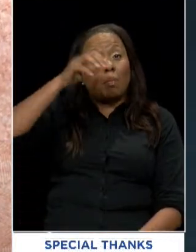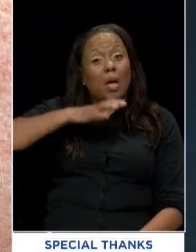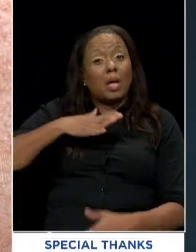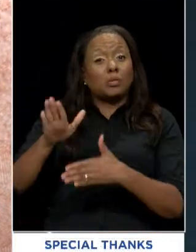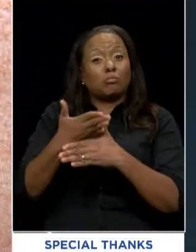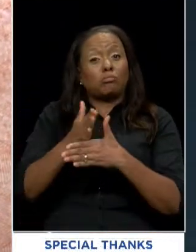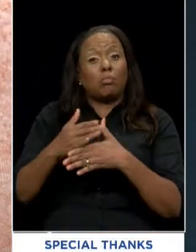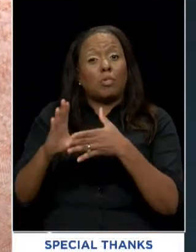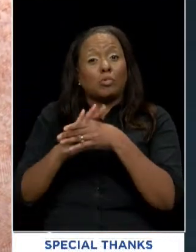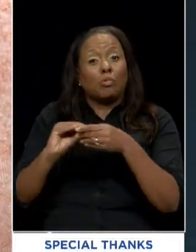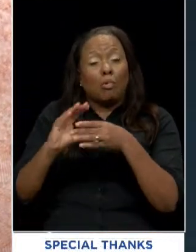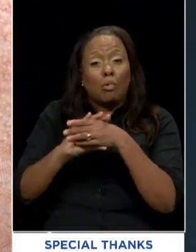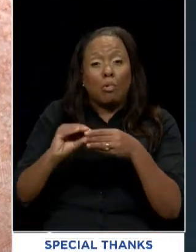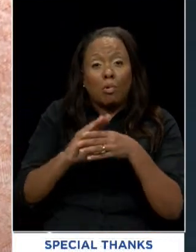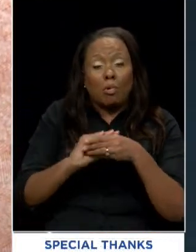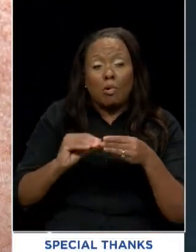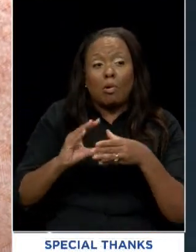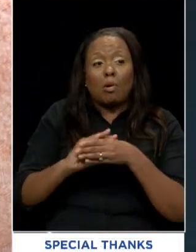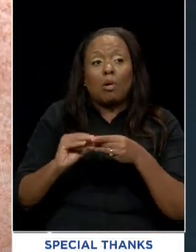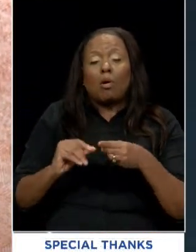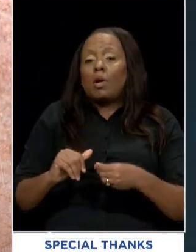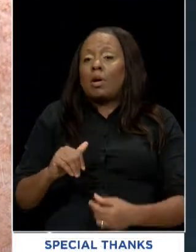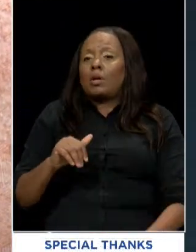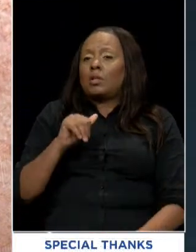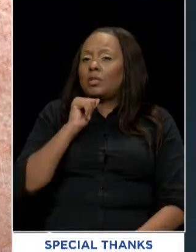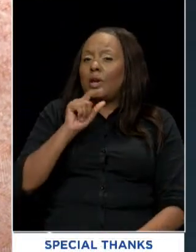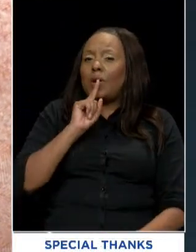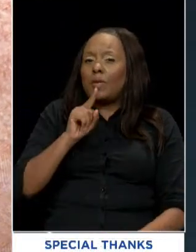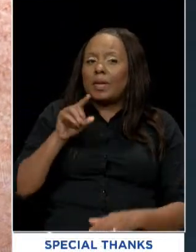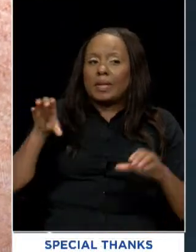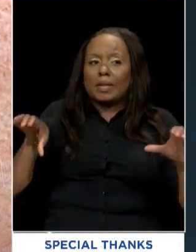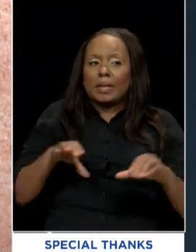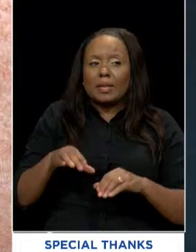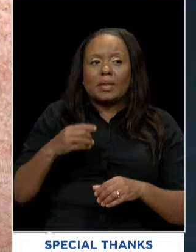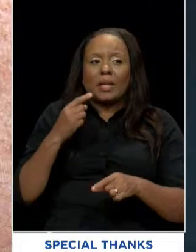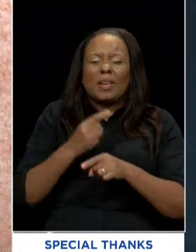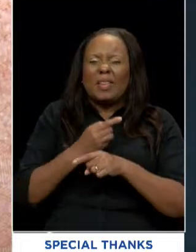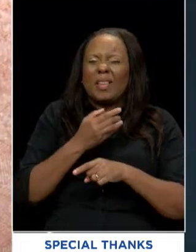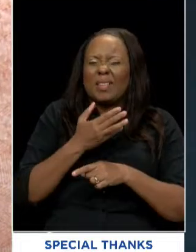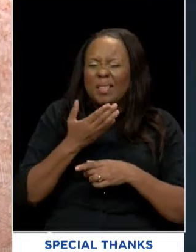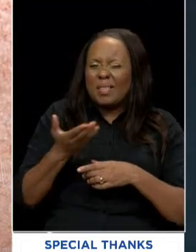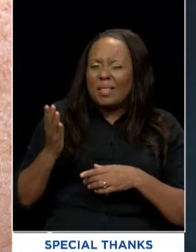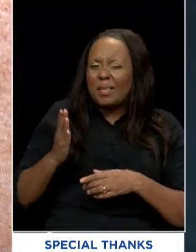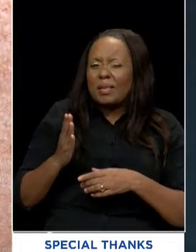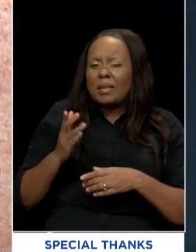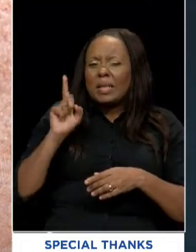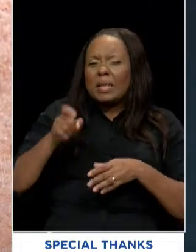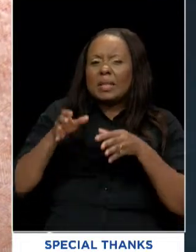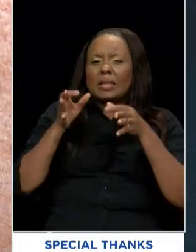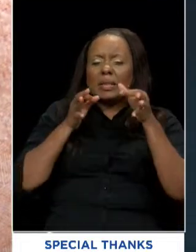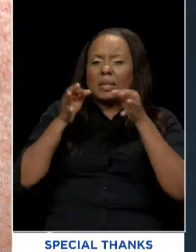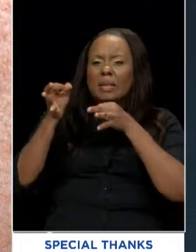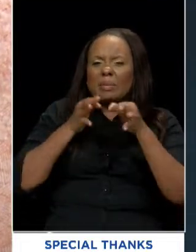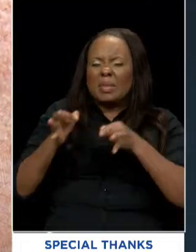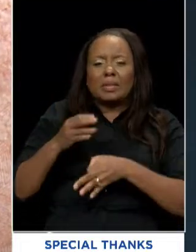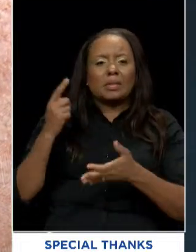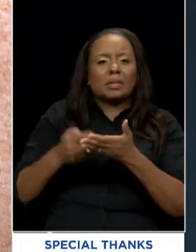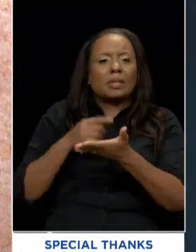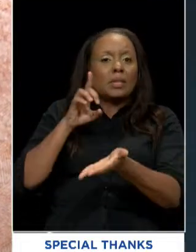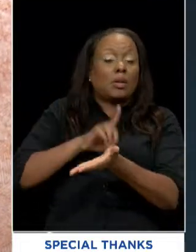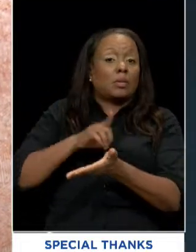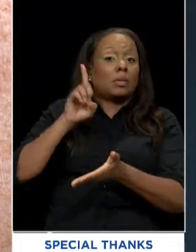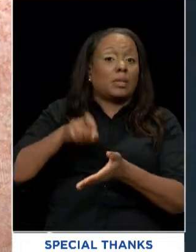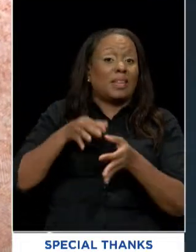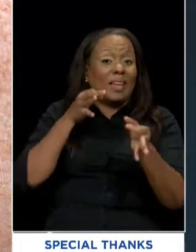um, certain protocols that you have to explain to the patient and certain things that should be done. And